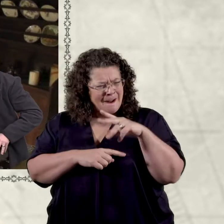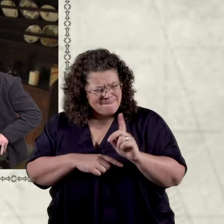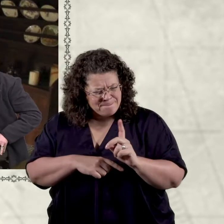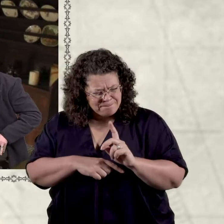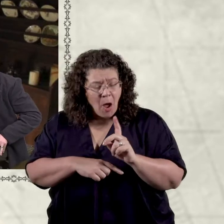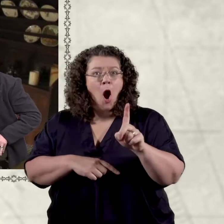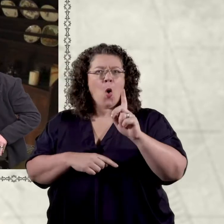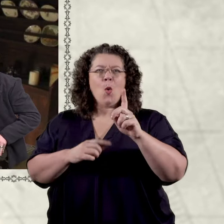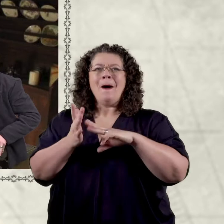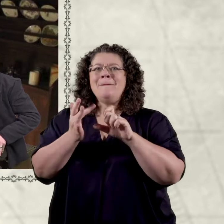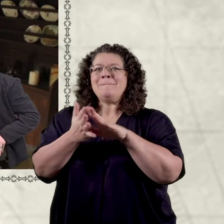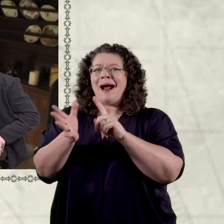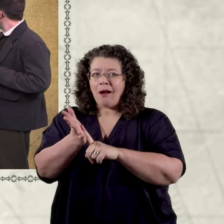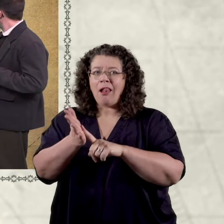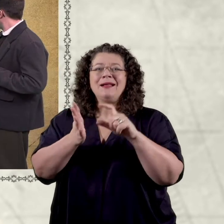Michael D. Jones.